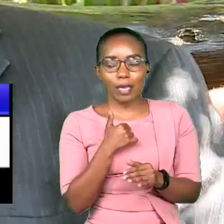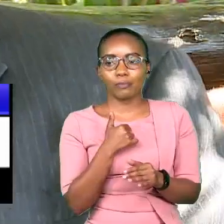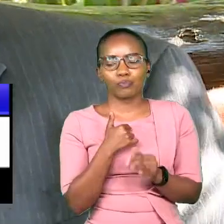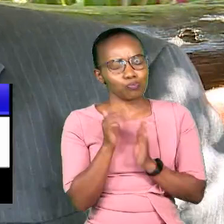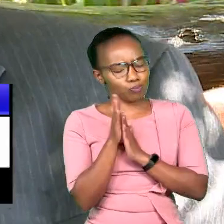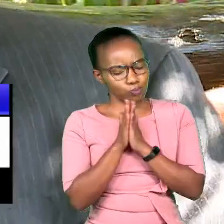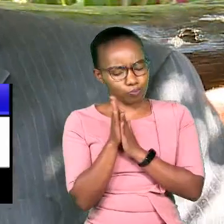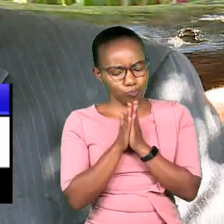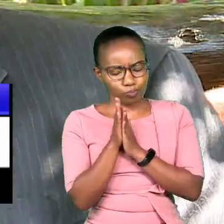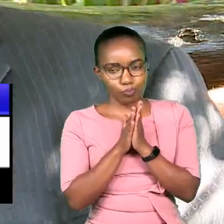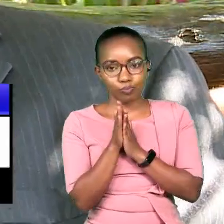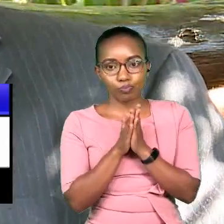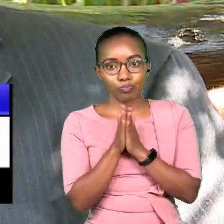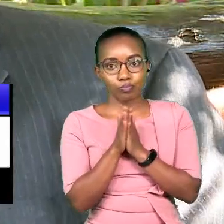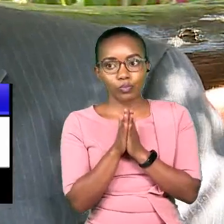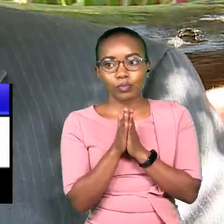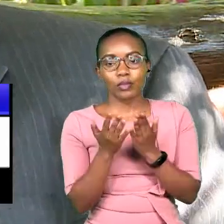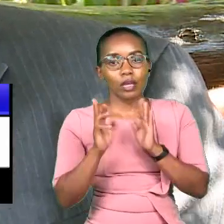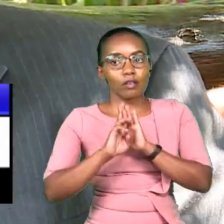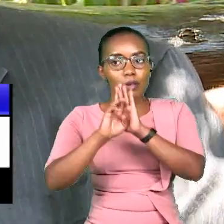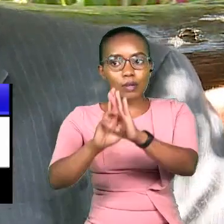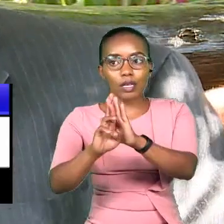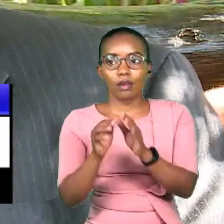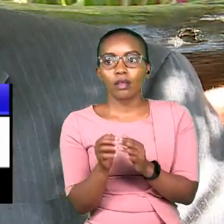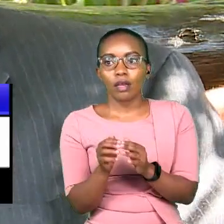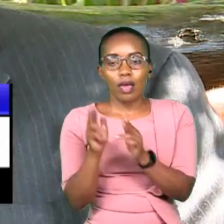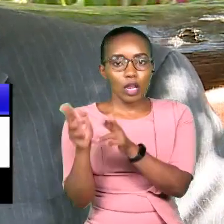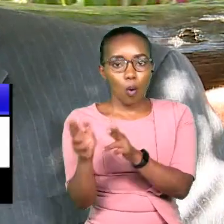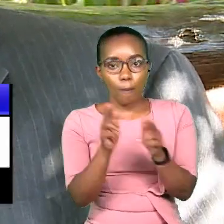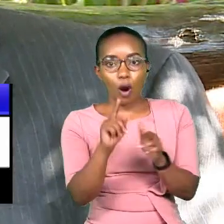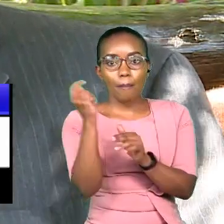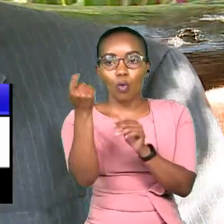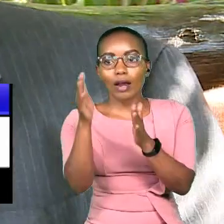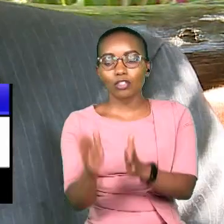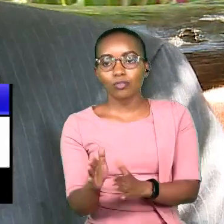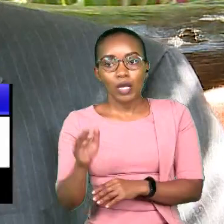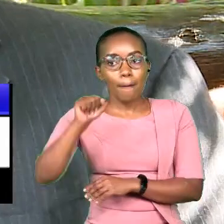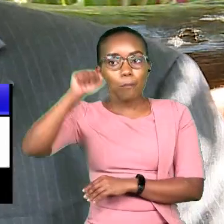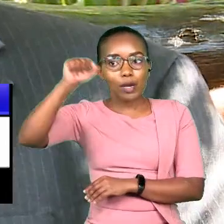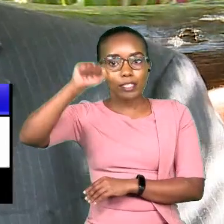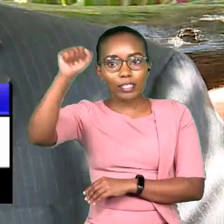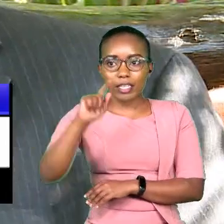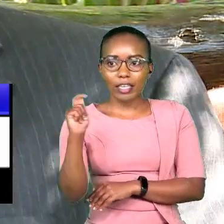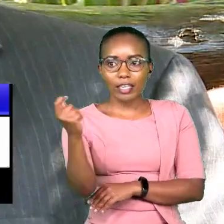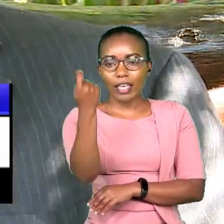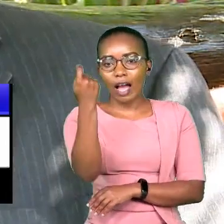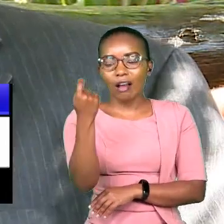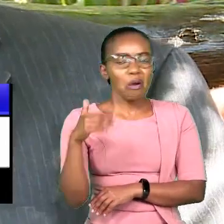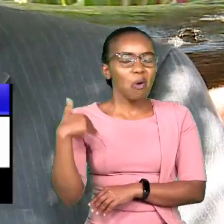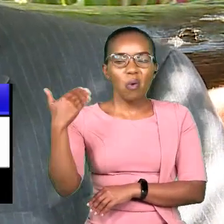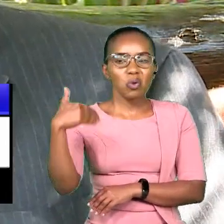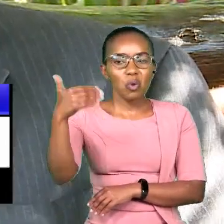fill that gap to represent the ordinary citizen. You know, politics as is done in Kenya is always